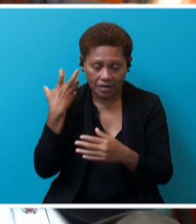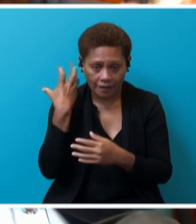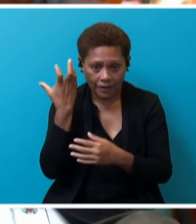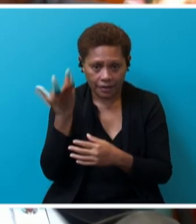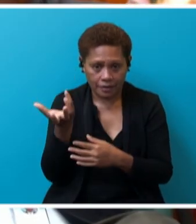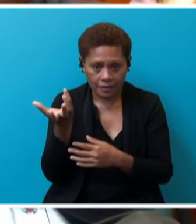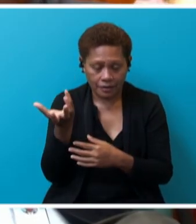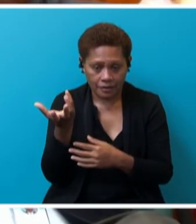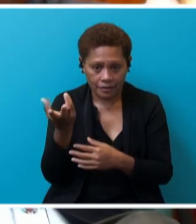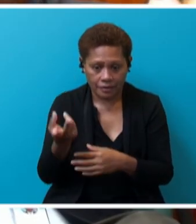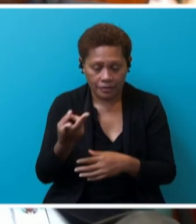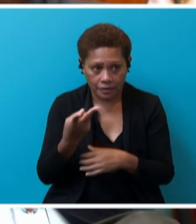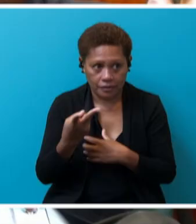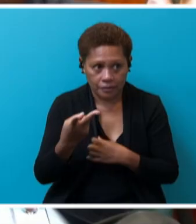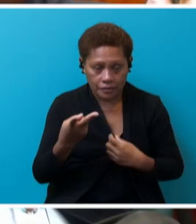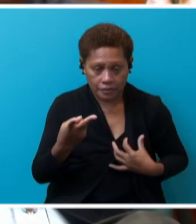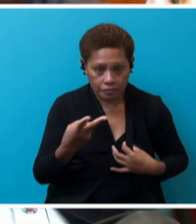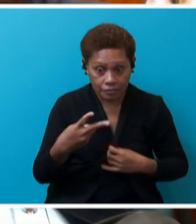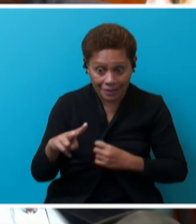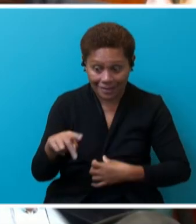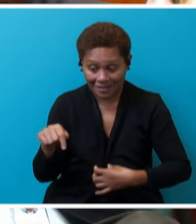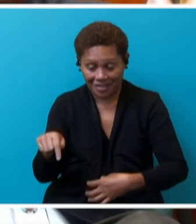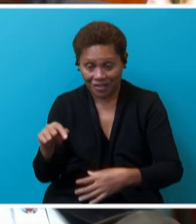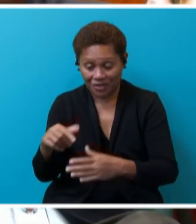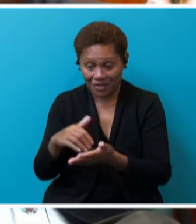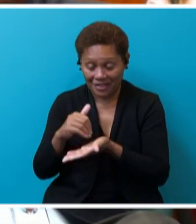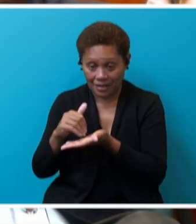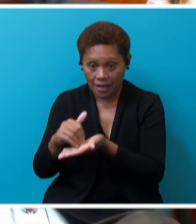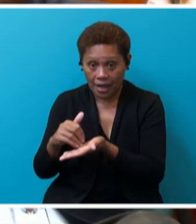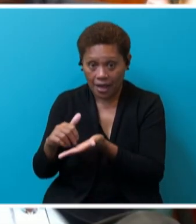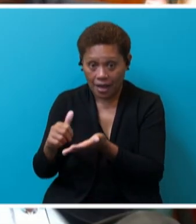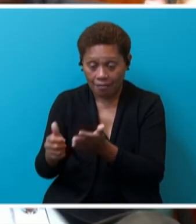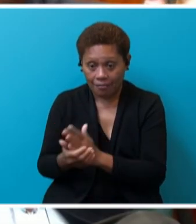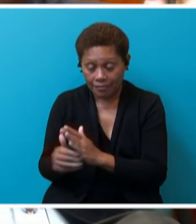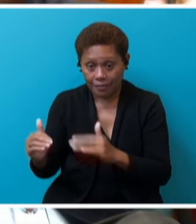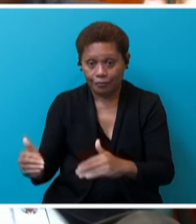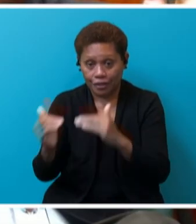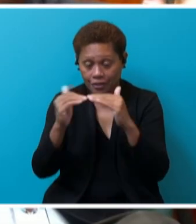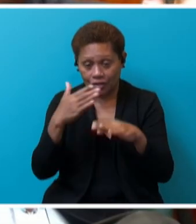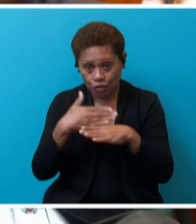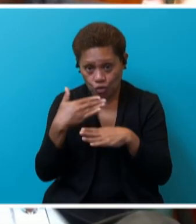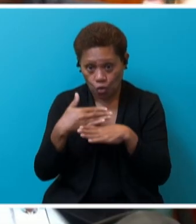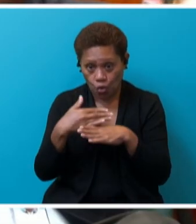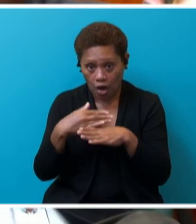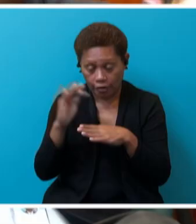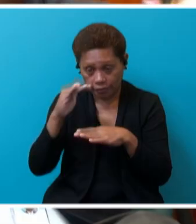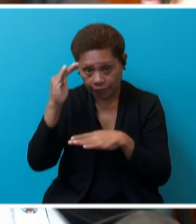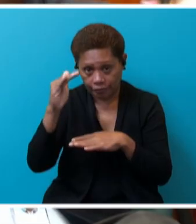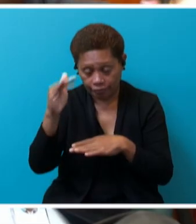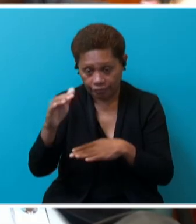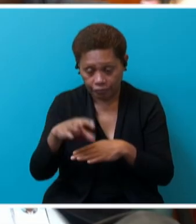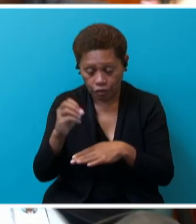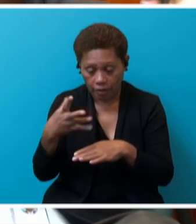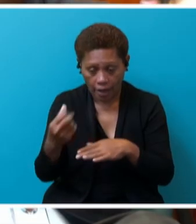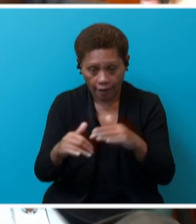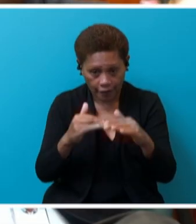to address critical skill shortages and builds a gender-inclusive workshop for the future, an important step aligned with the Water